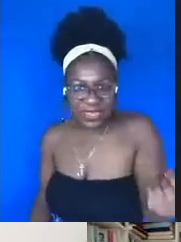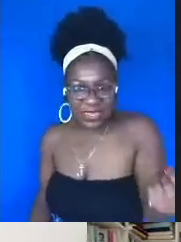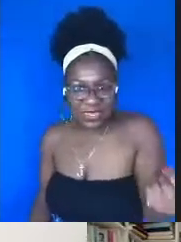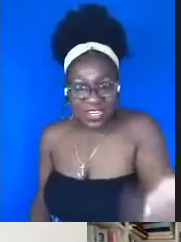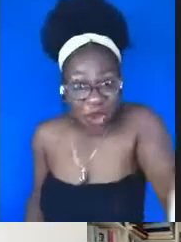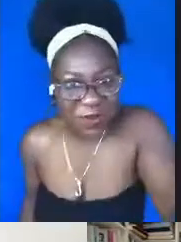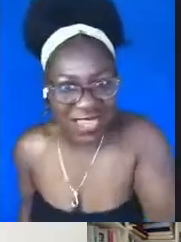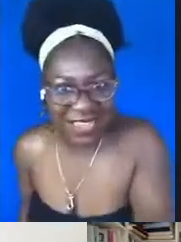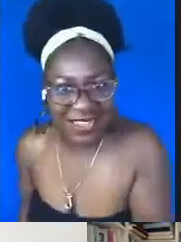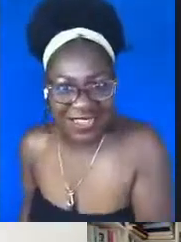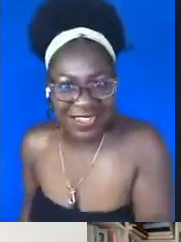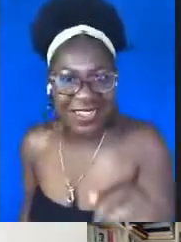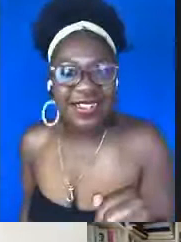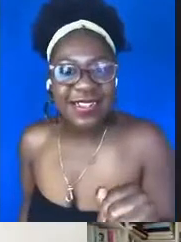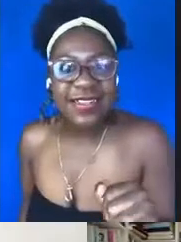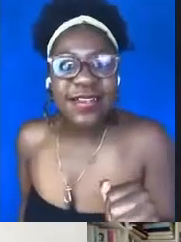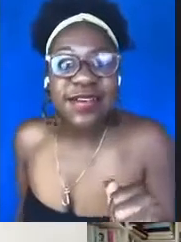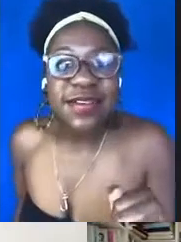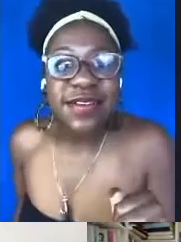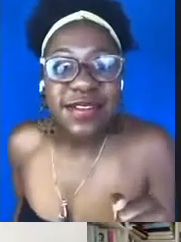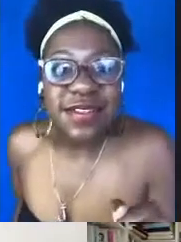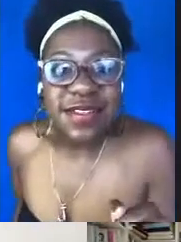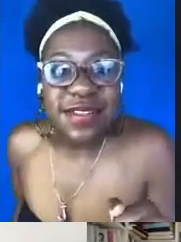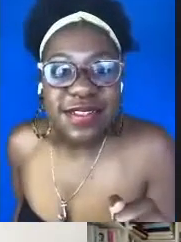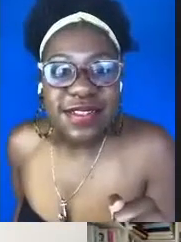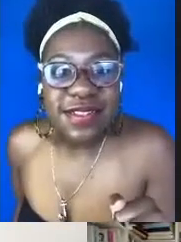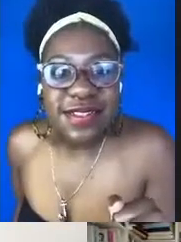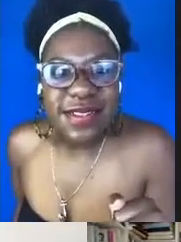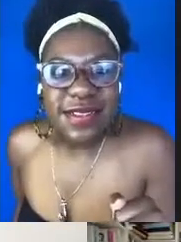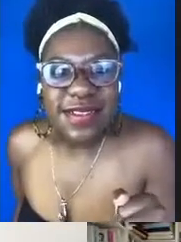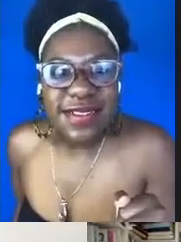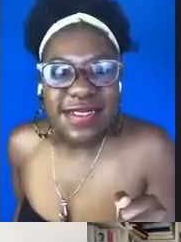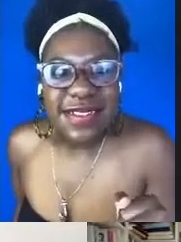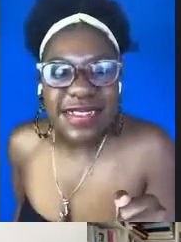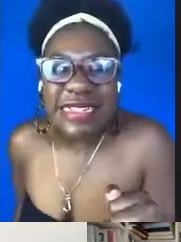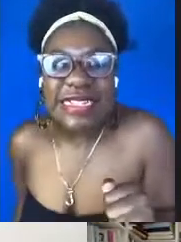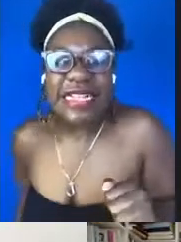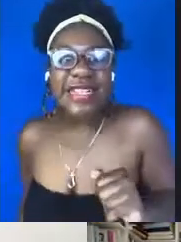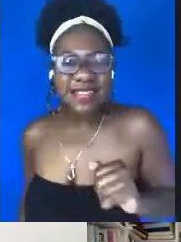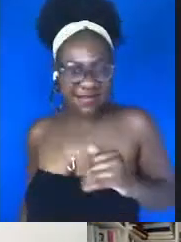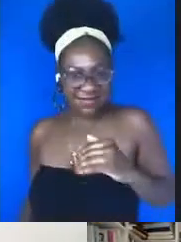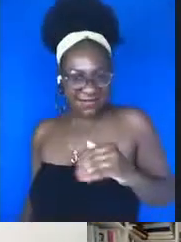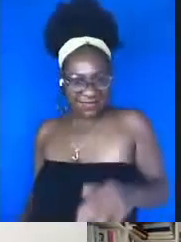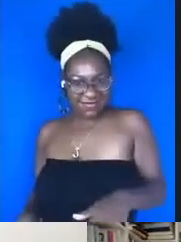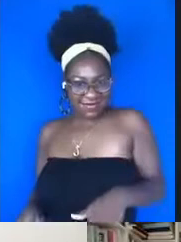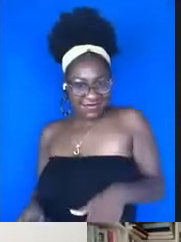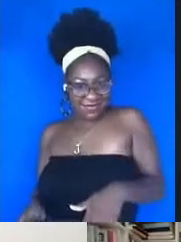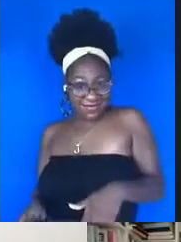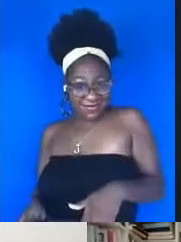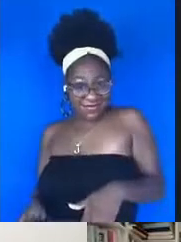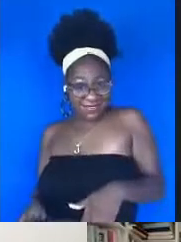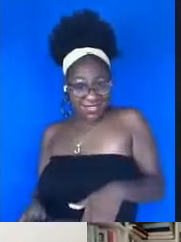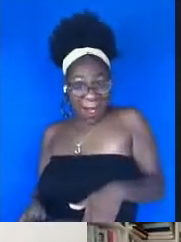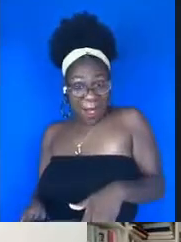Show me. Show me. Here I have a captain's thumb, wrecked as homeward he did